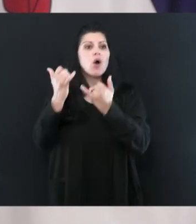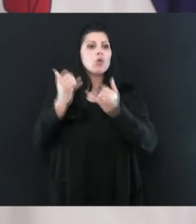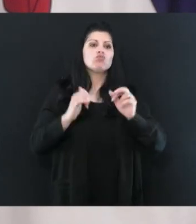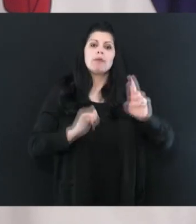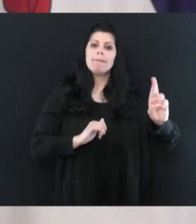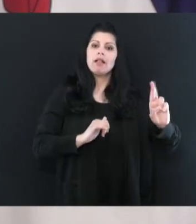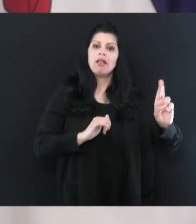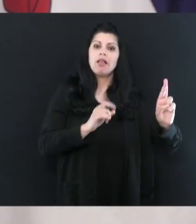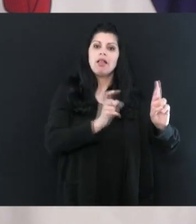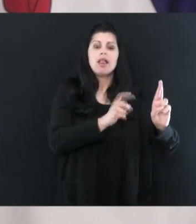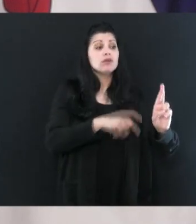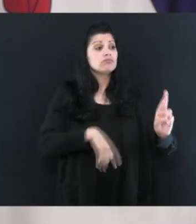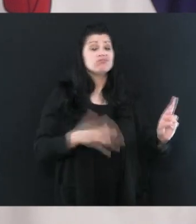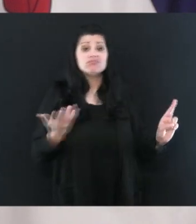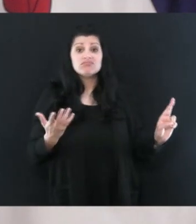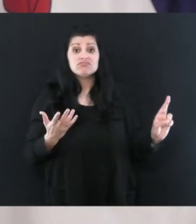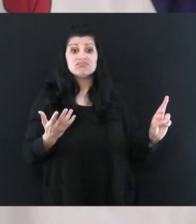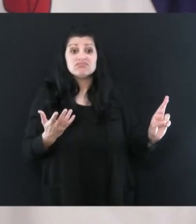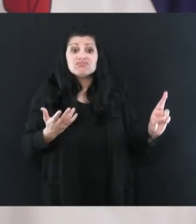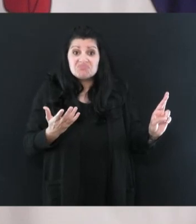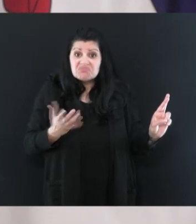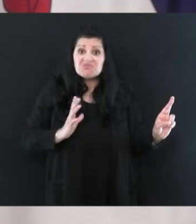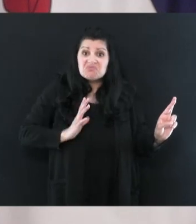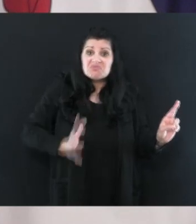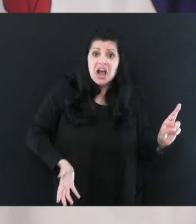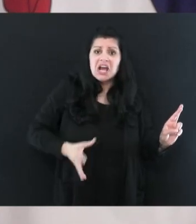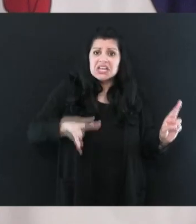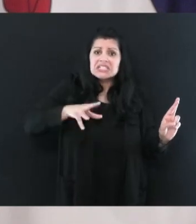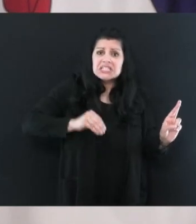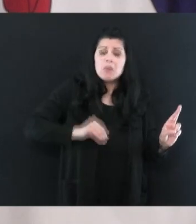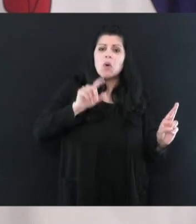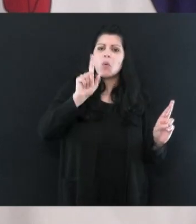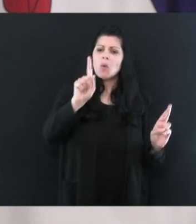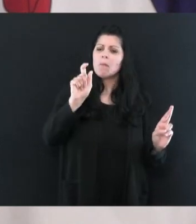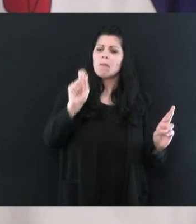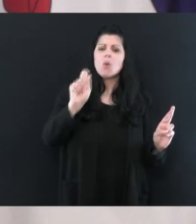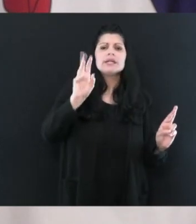saying, we're good with $1.6 trillion.